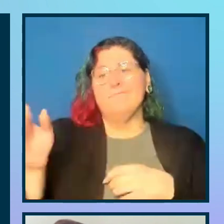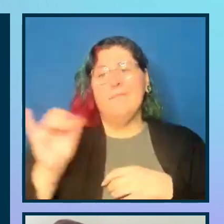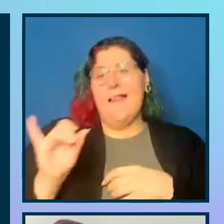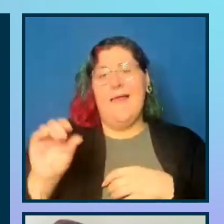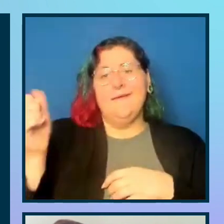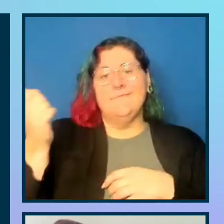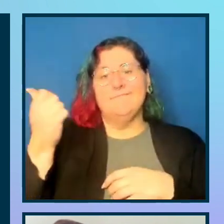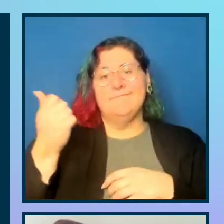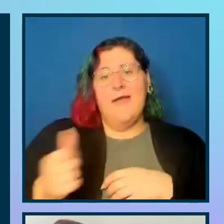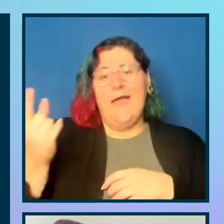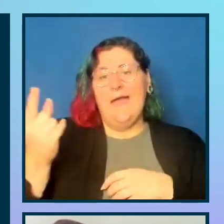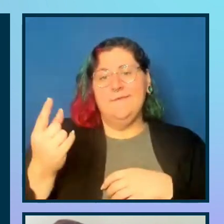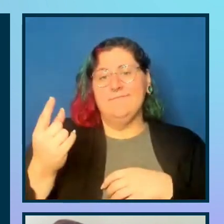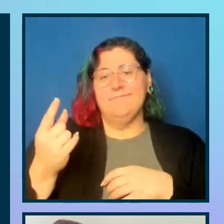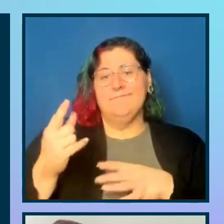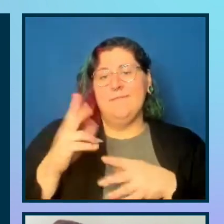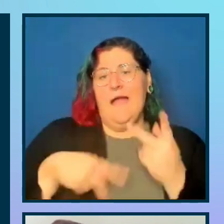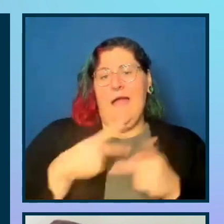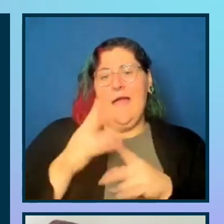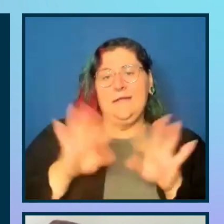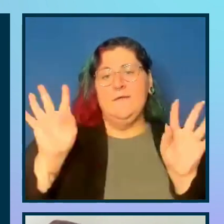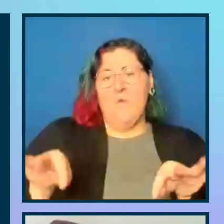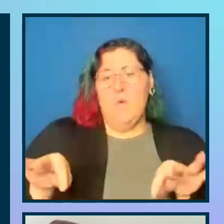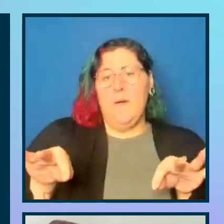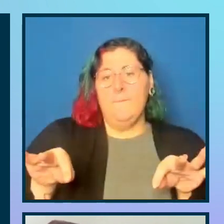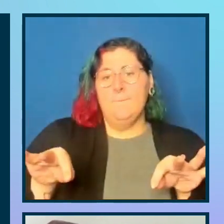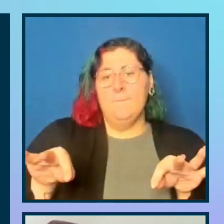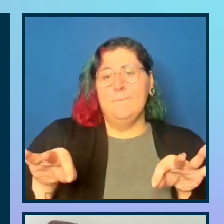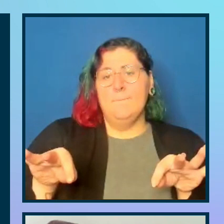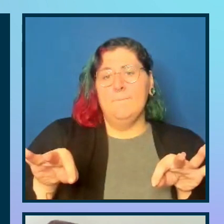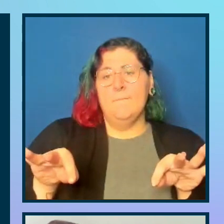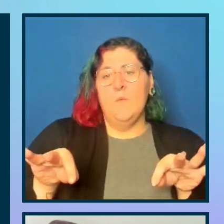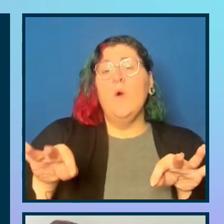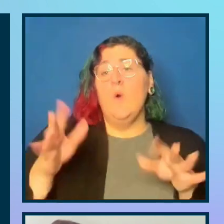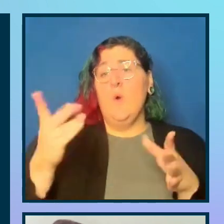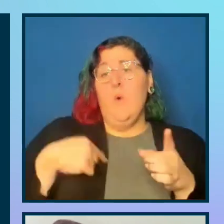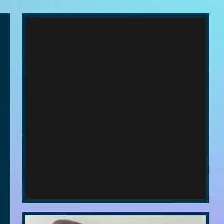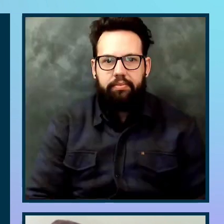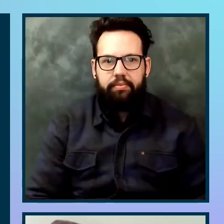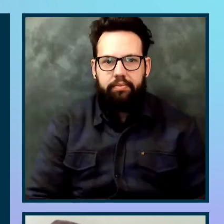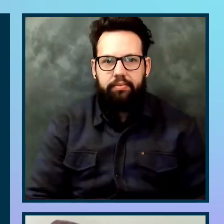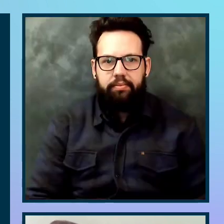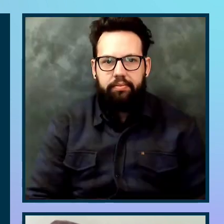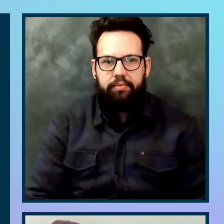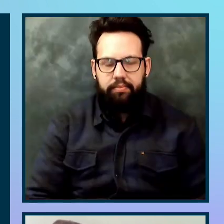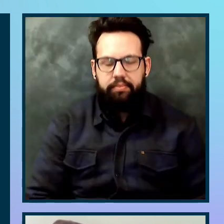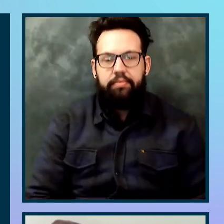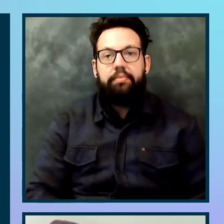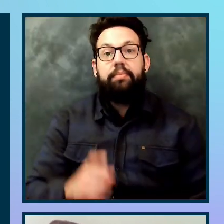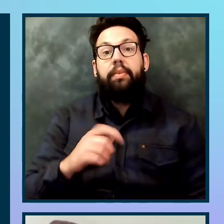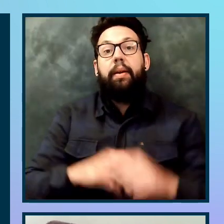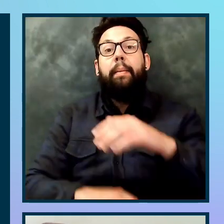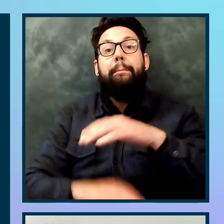on this upload image, then we get prompted to upload an image or a file. And there's a maximum here. It says